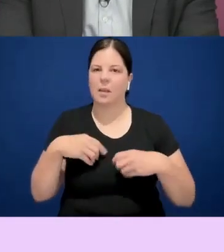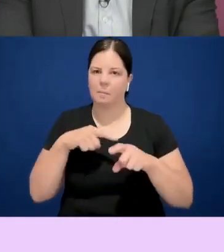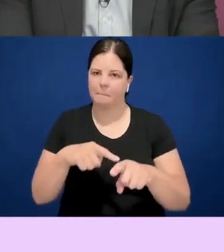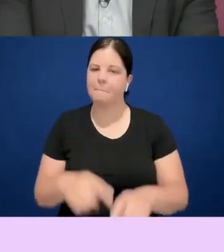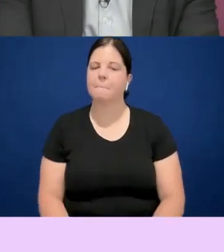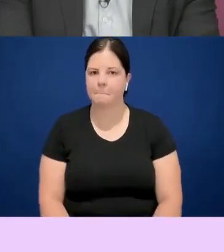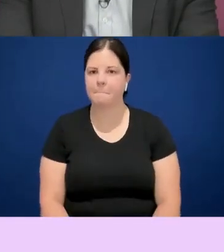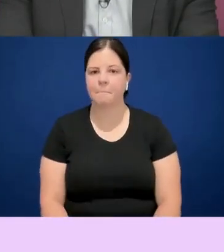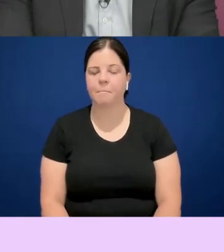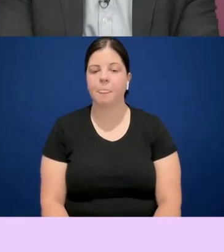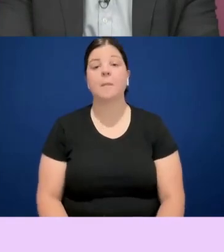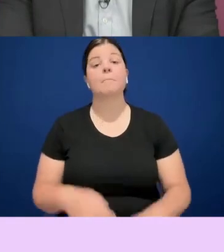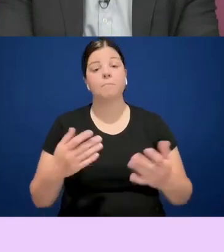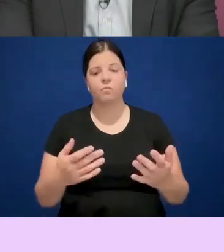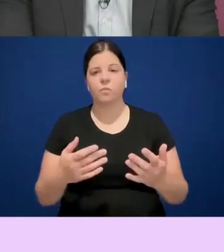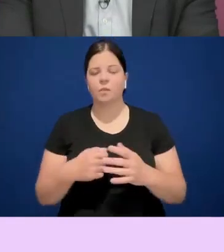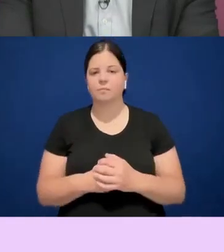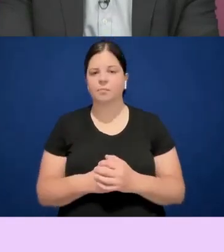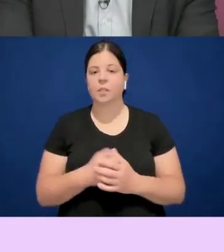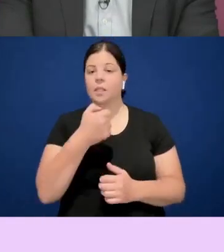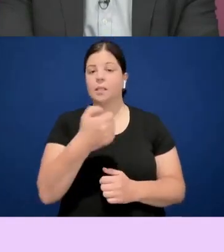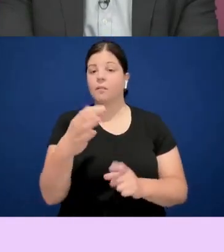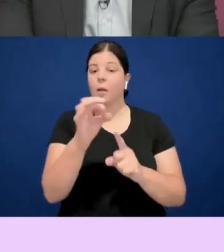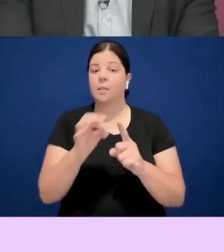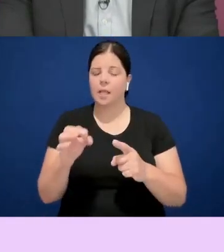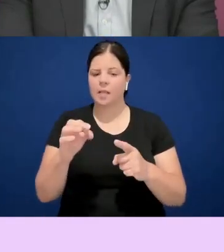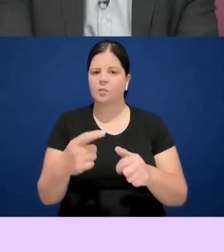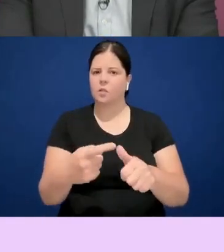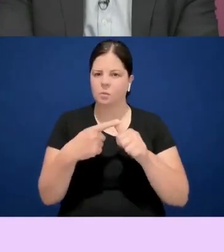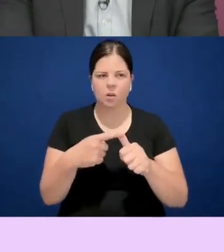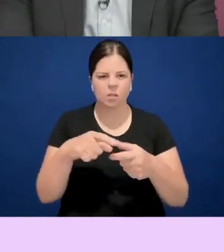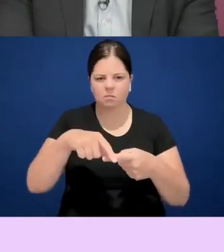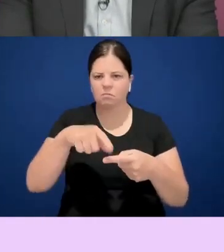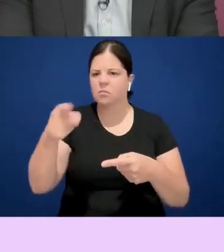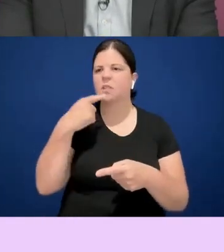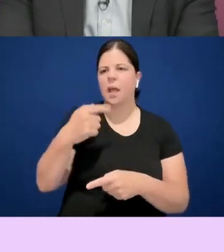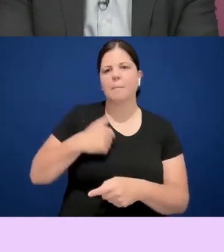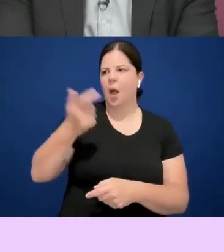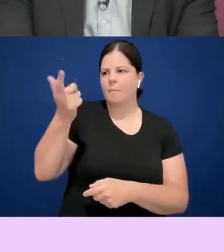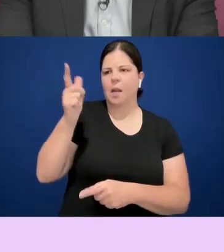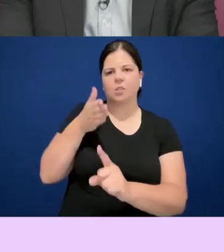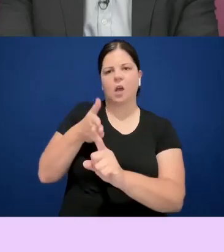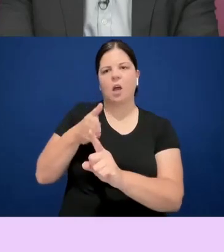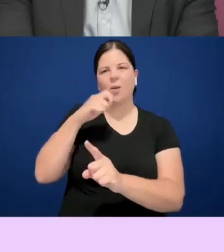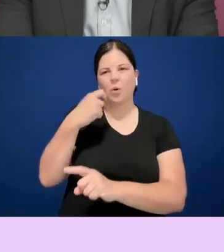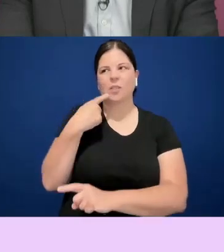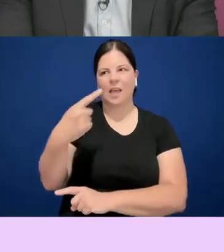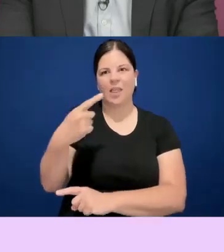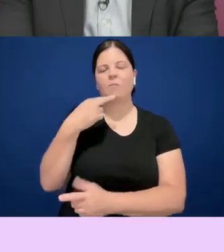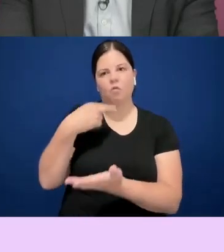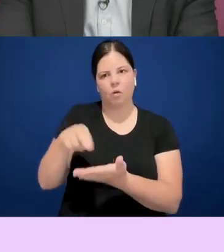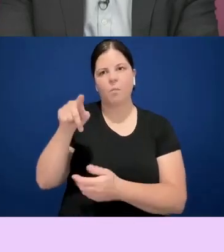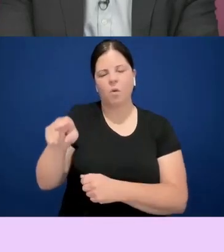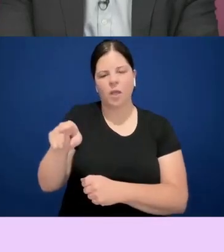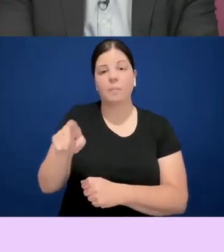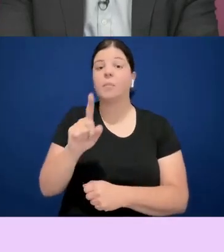So with immediate managers nominated by 65% of respondents as the most likely channel for reporting corruption and misconduct, a key focus